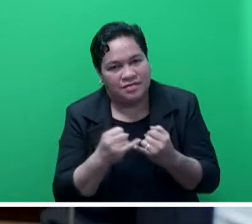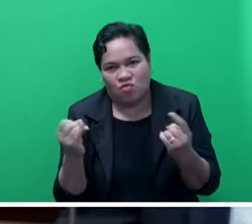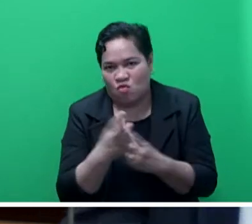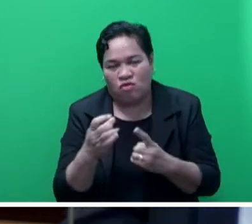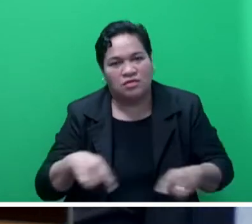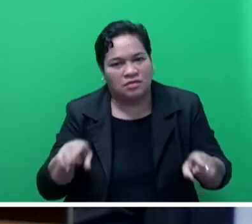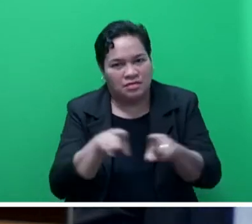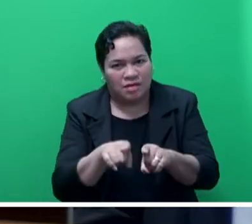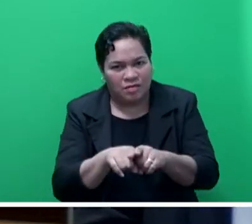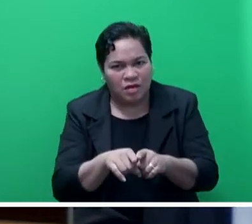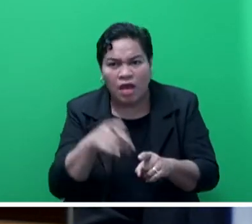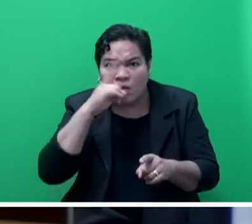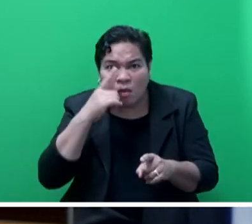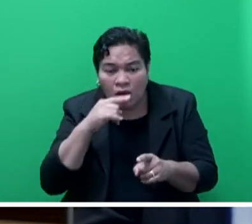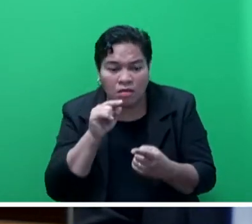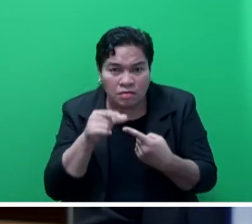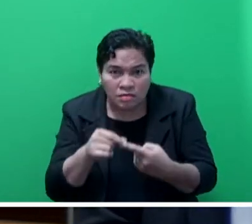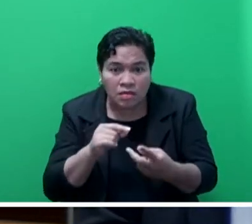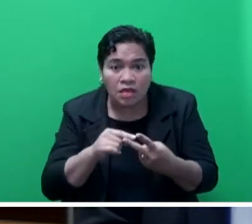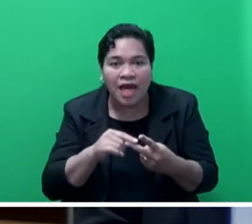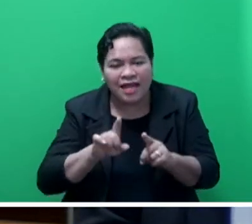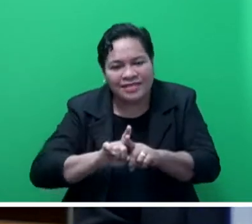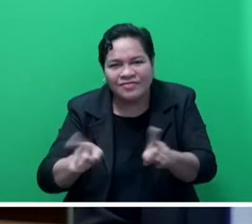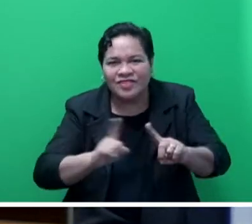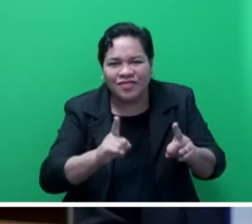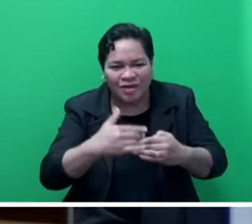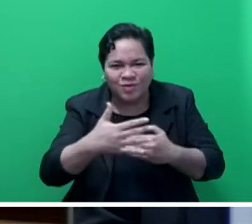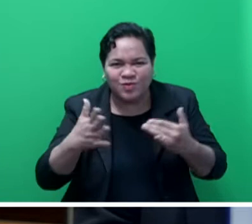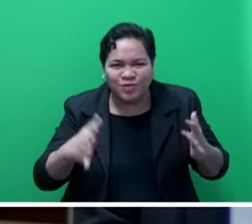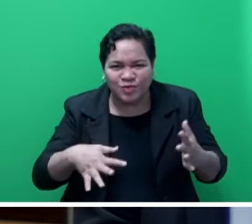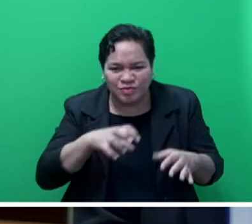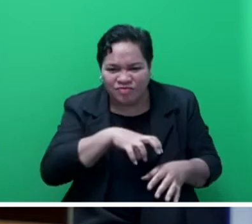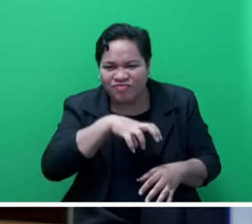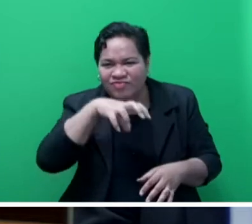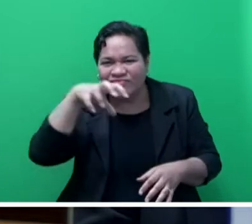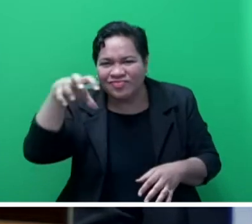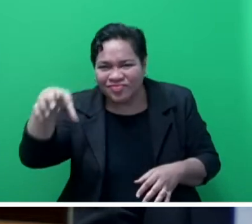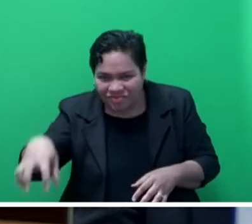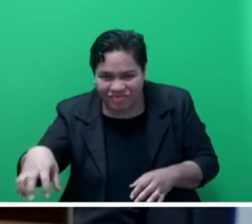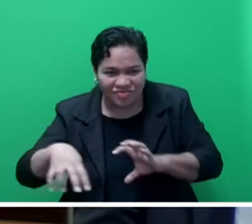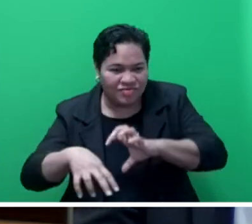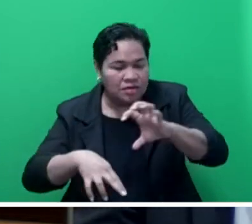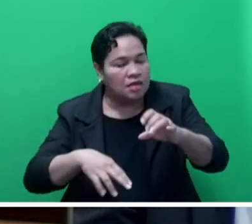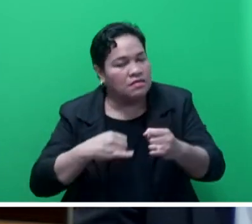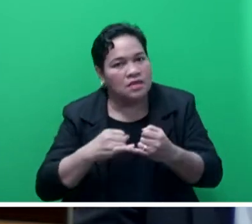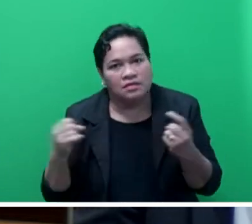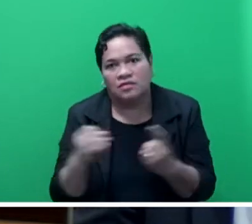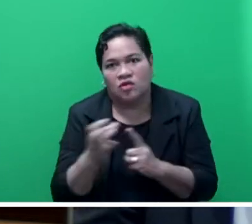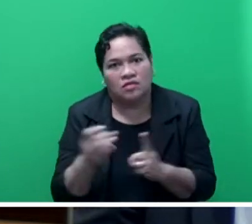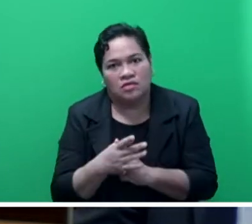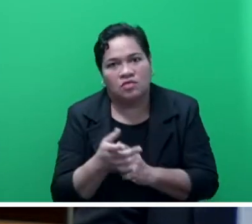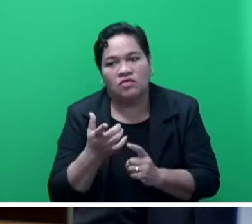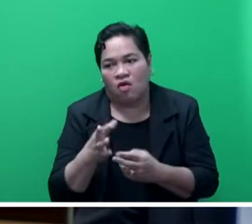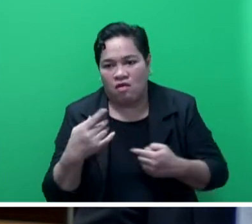of cargo, sir. Mr. Speaker, I cannot emphasize how important shipping is to the livelihoods of